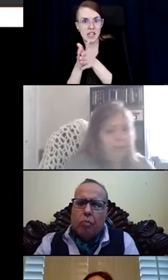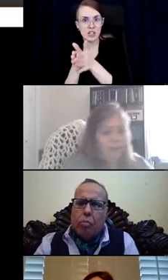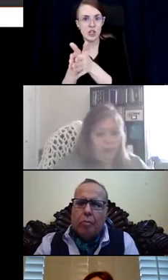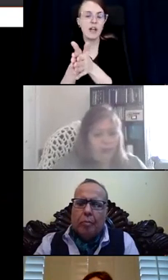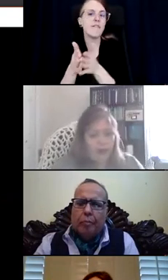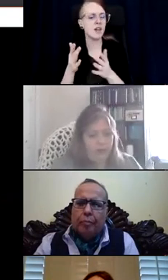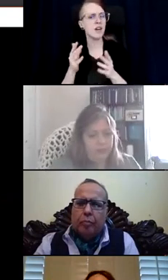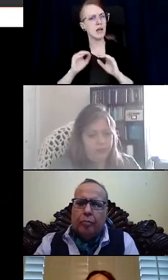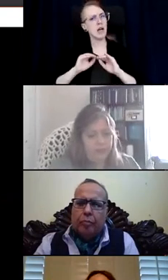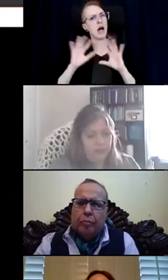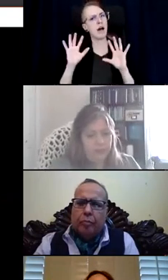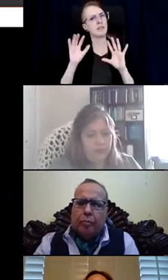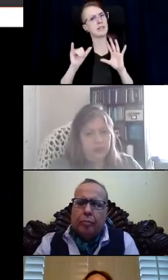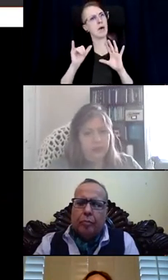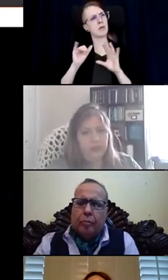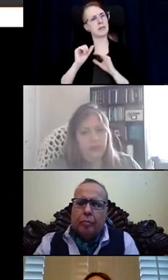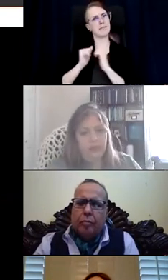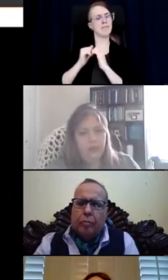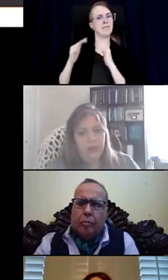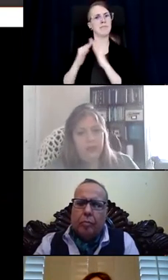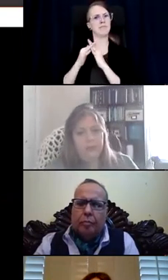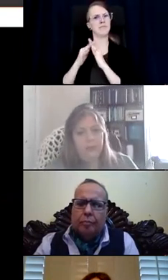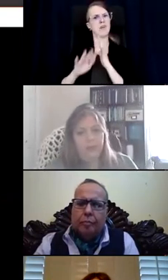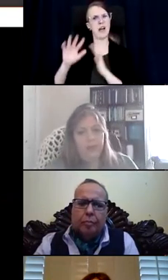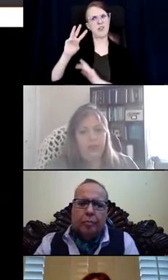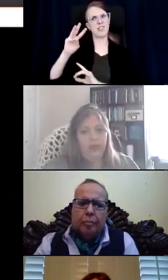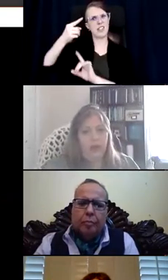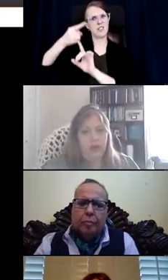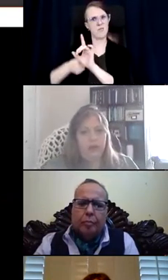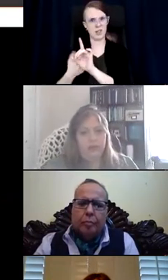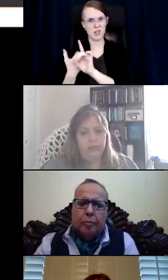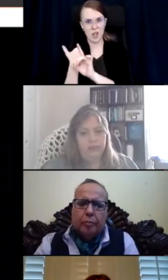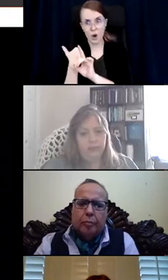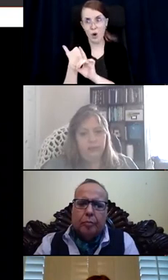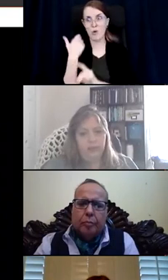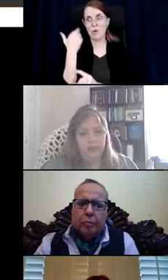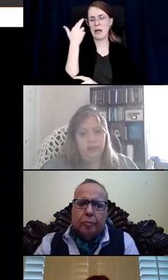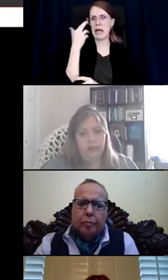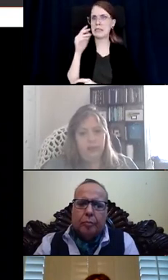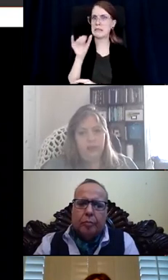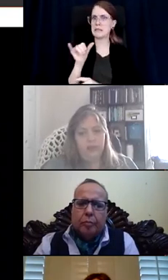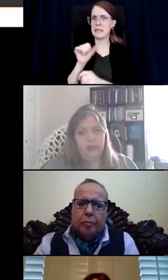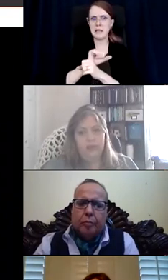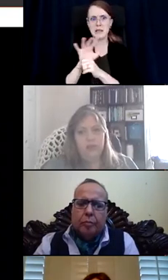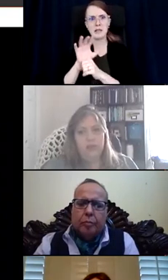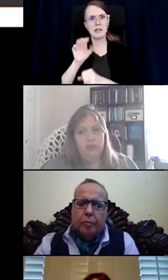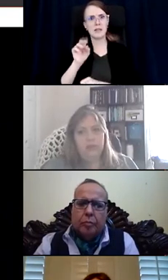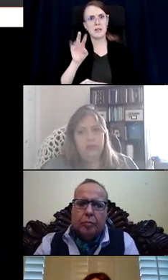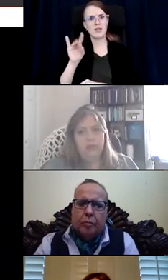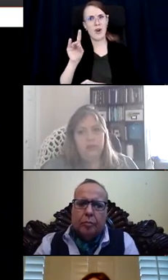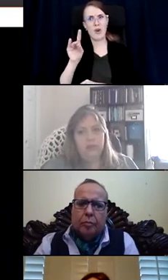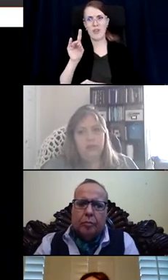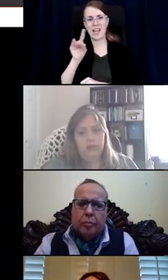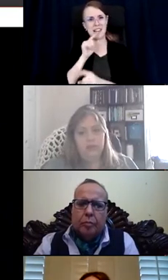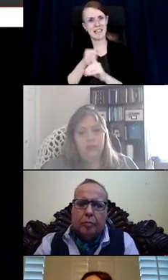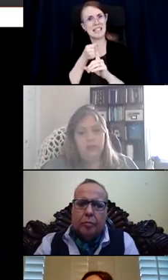created about 6 months ago once we realized that COVID was really affecting businesses, not only nationwide, but really